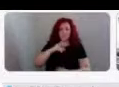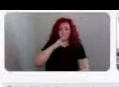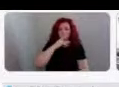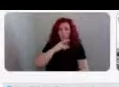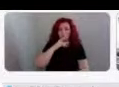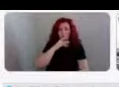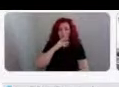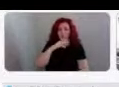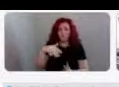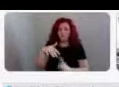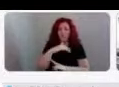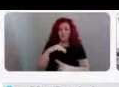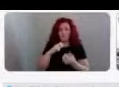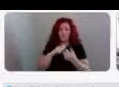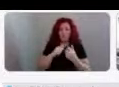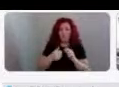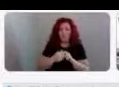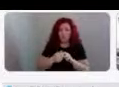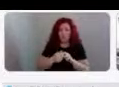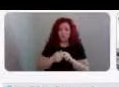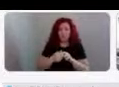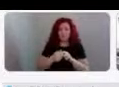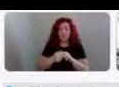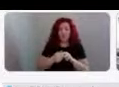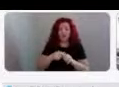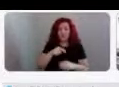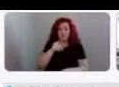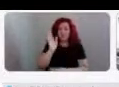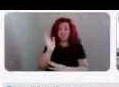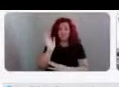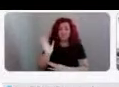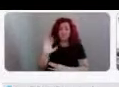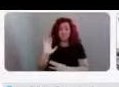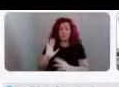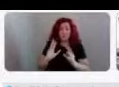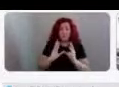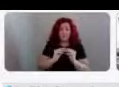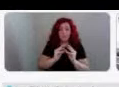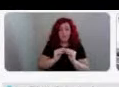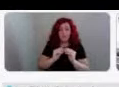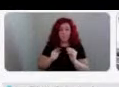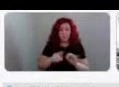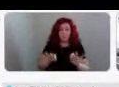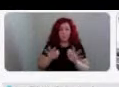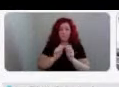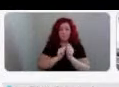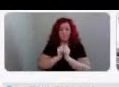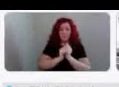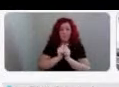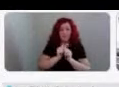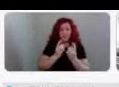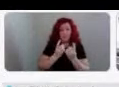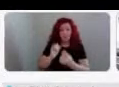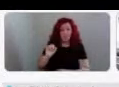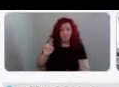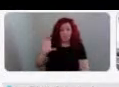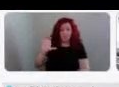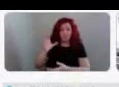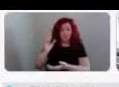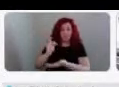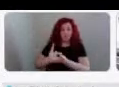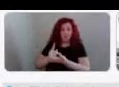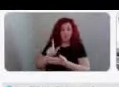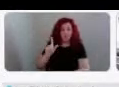issues i spoke in a previous hearing about the importance of competitive districts the irc approved ld